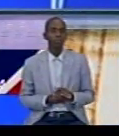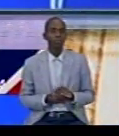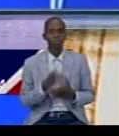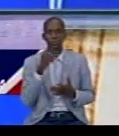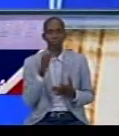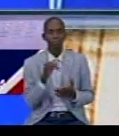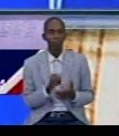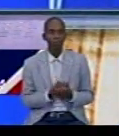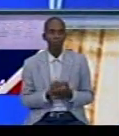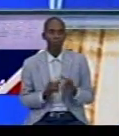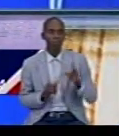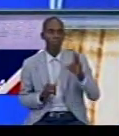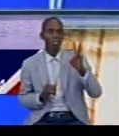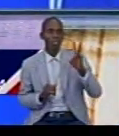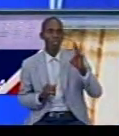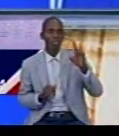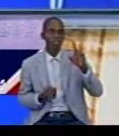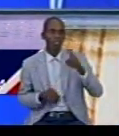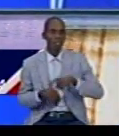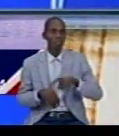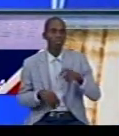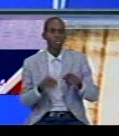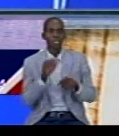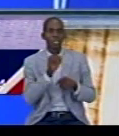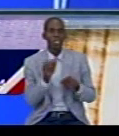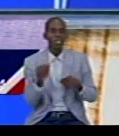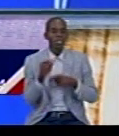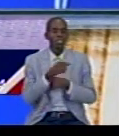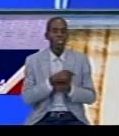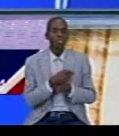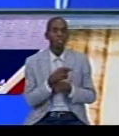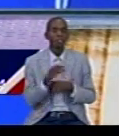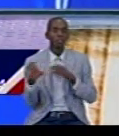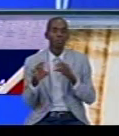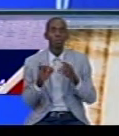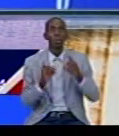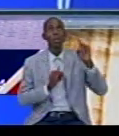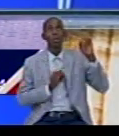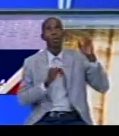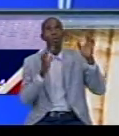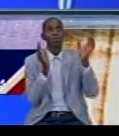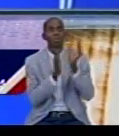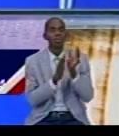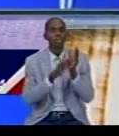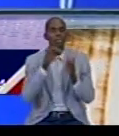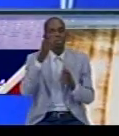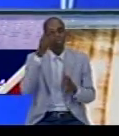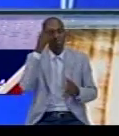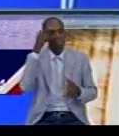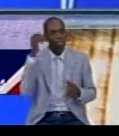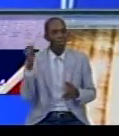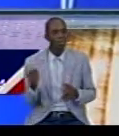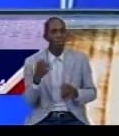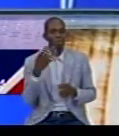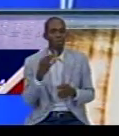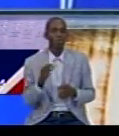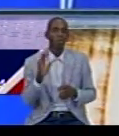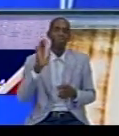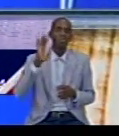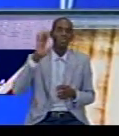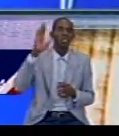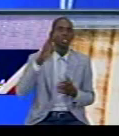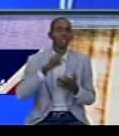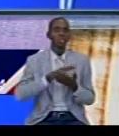seven times a day do I praise thee because of thy